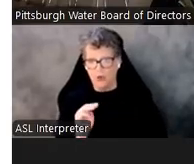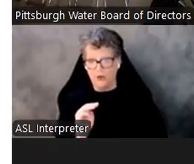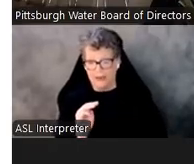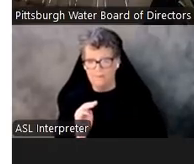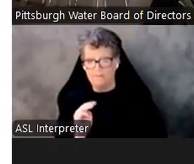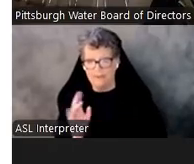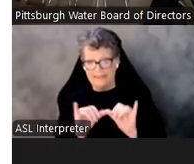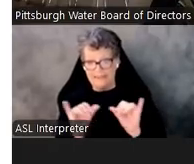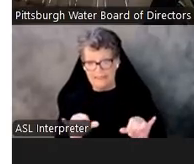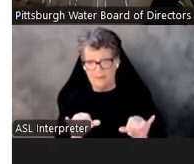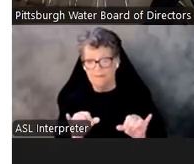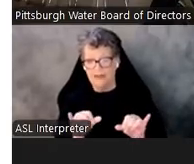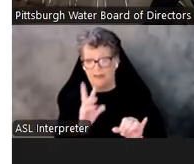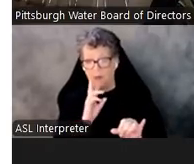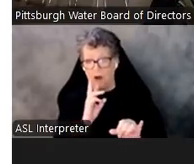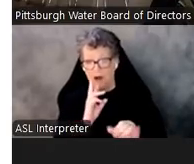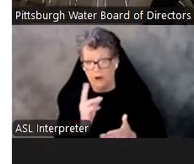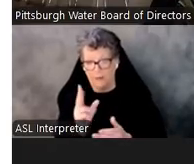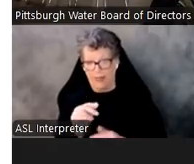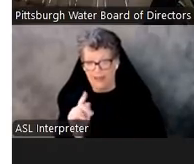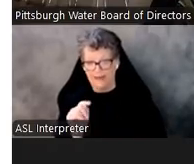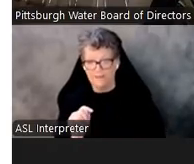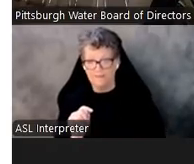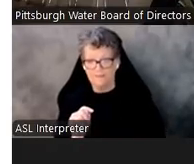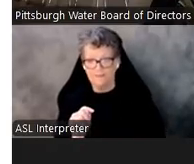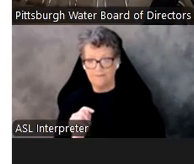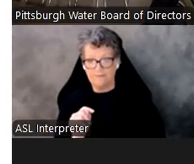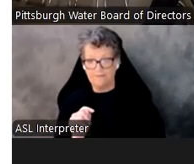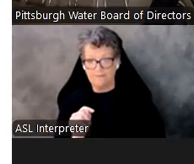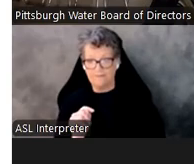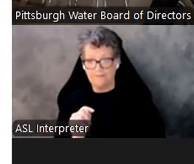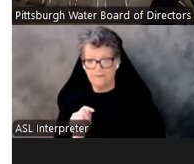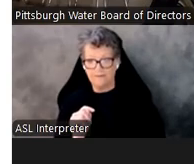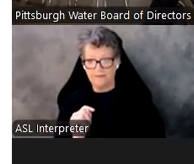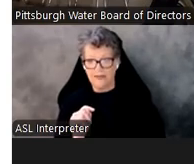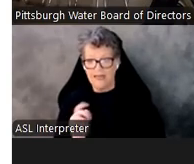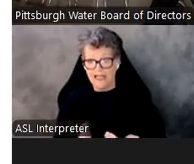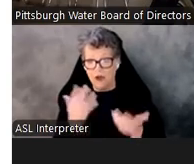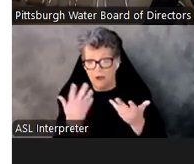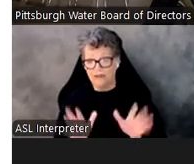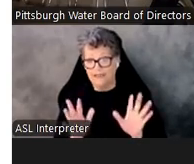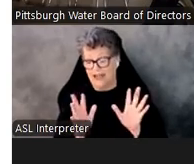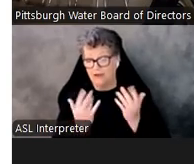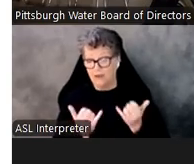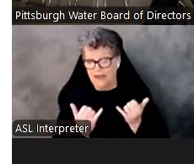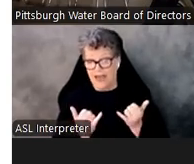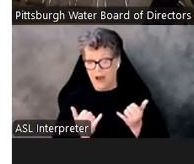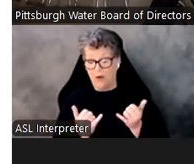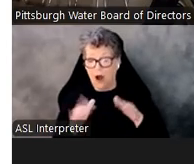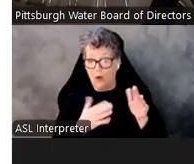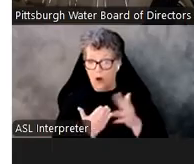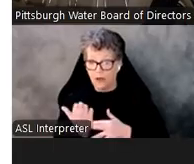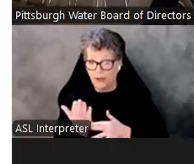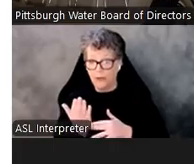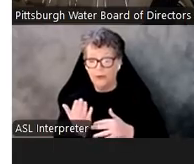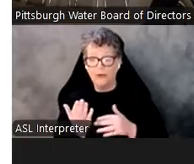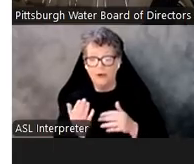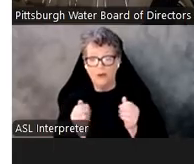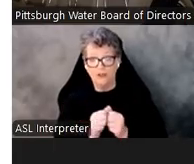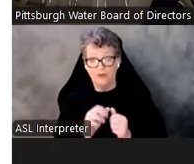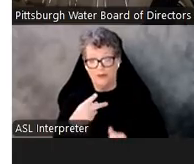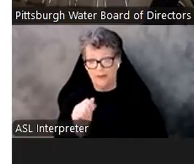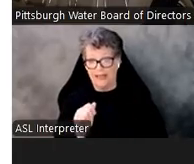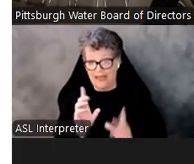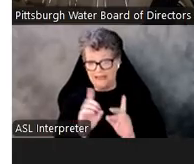system at the water treatment plant. The project is nearing completion at this time. A walkthrough was conducted with the PA